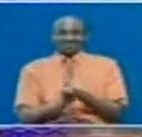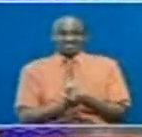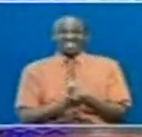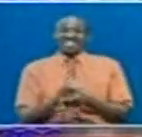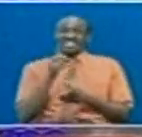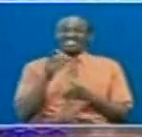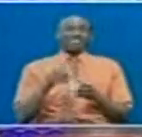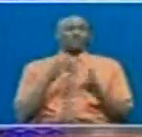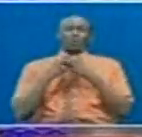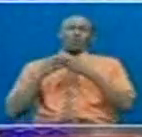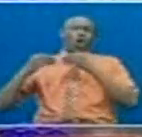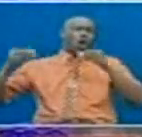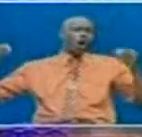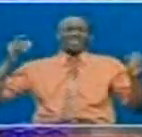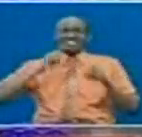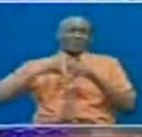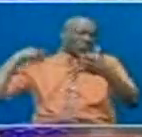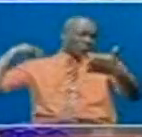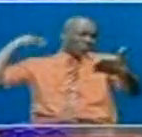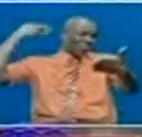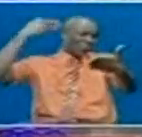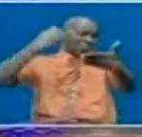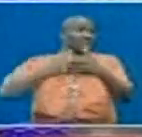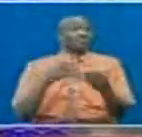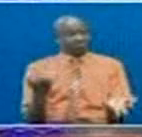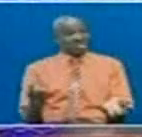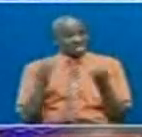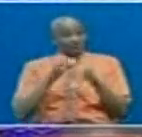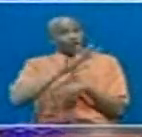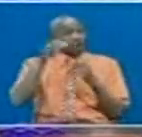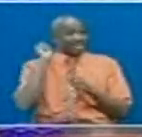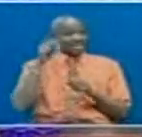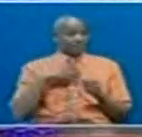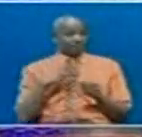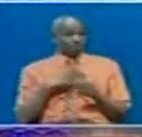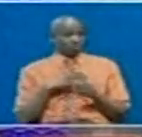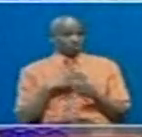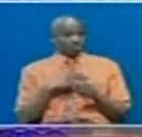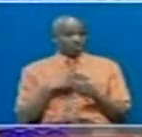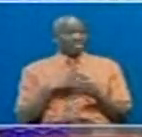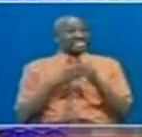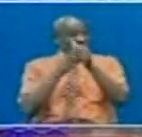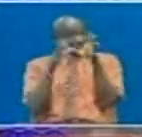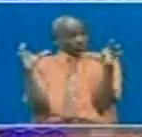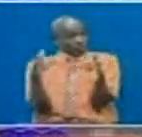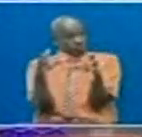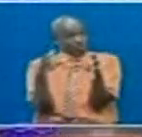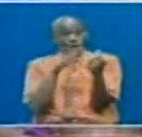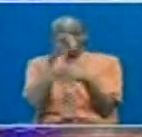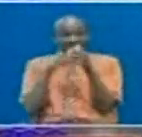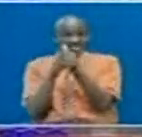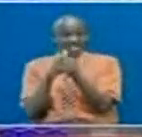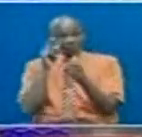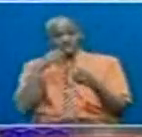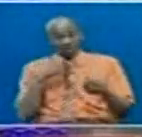a long-term problem. And the sooner all Kenyans particularly the leadership class, who want to